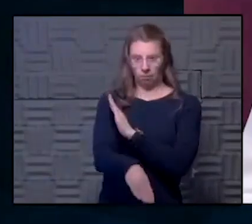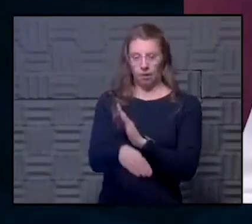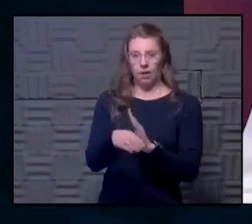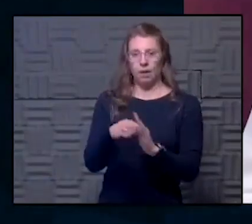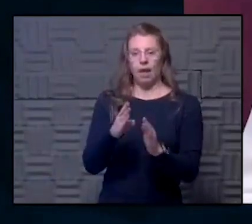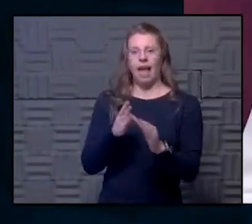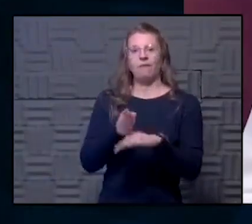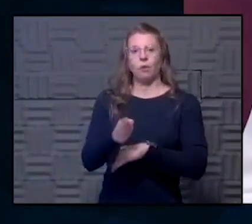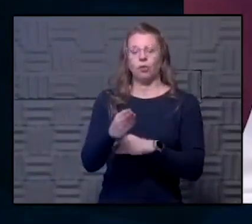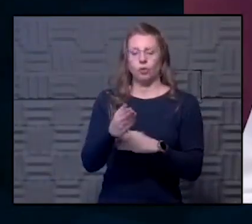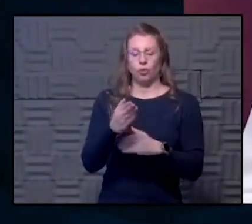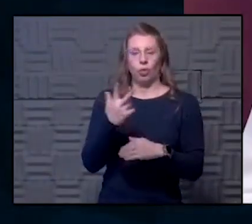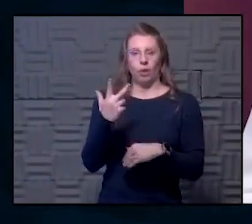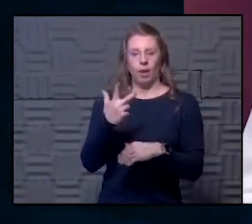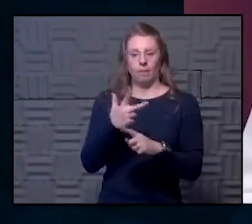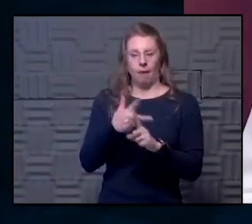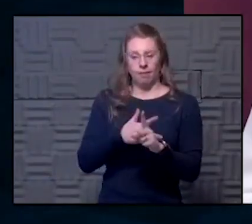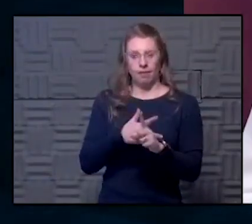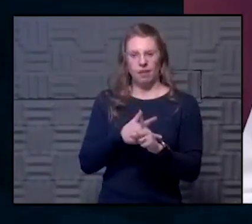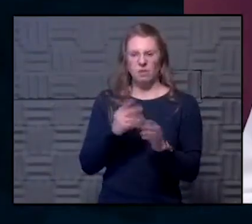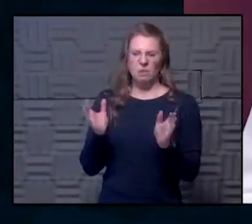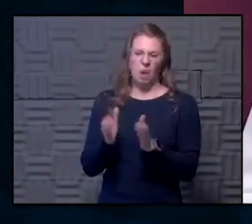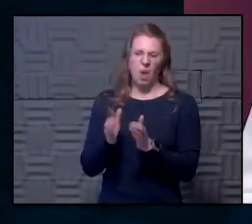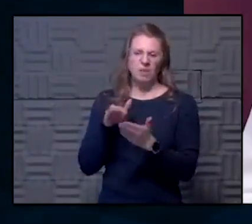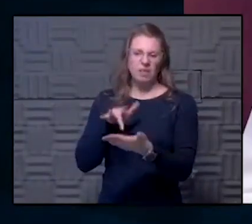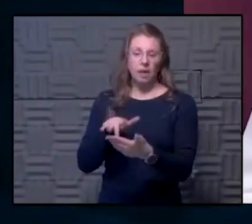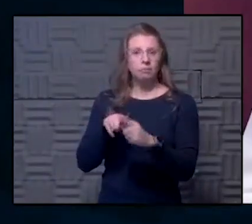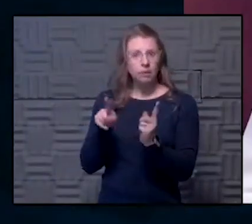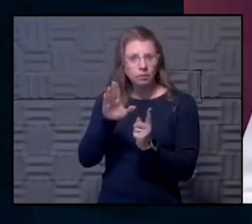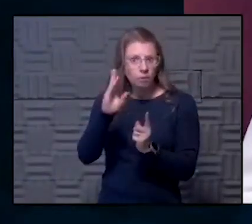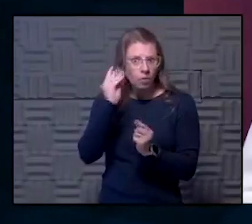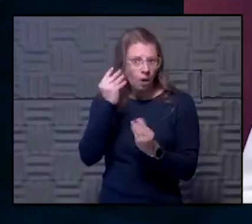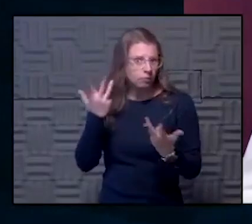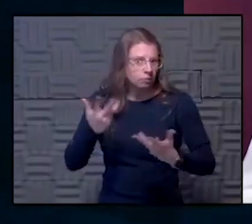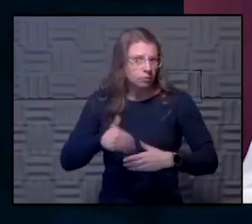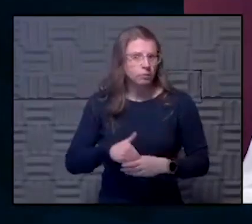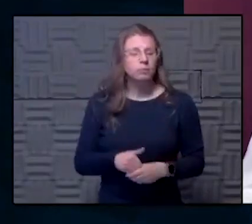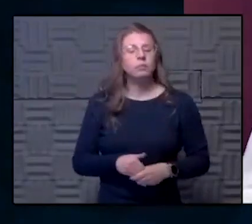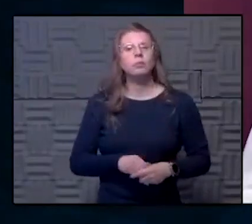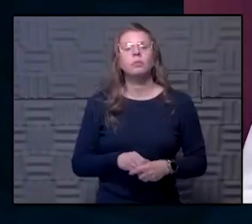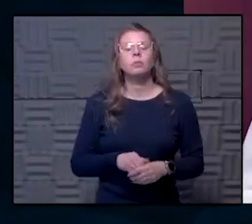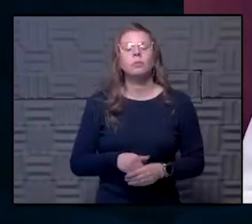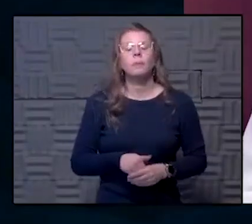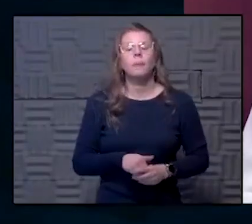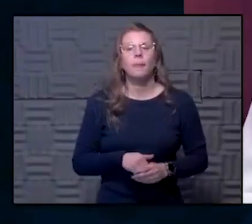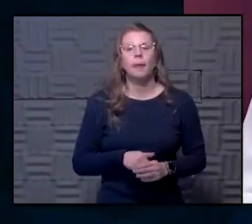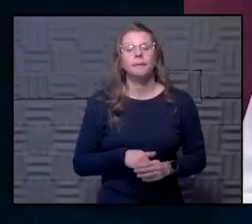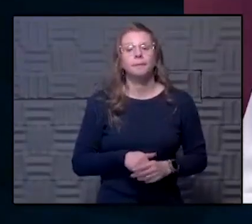in older people. It was a small study, but what are your thoughts on this?